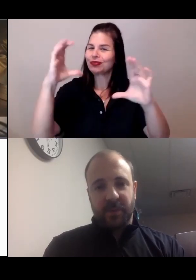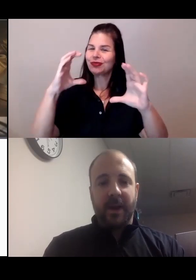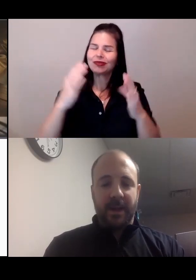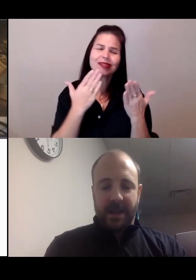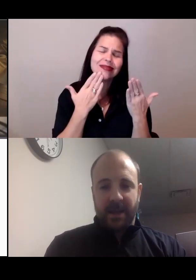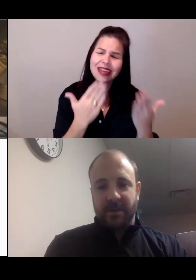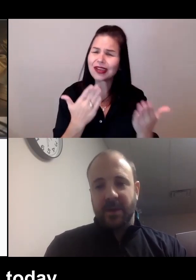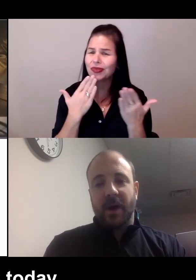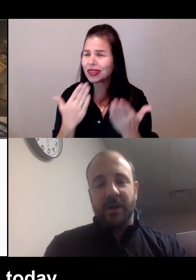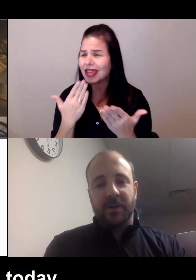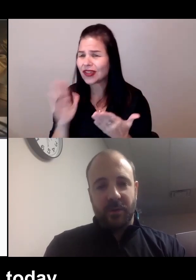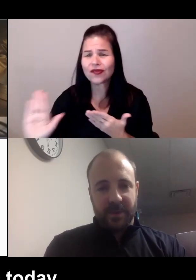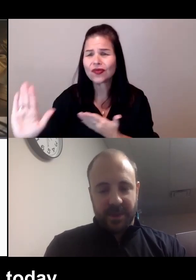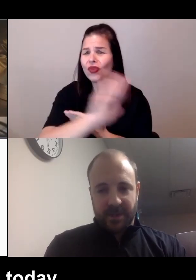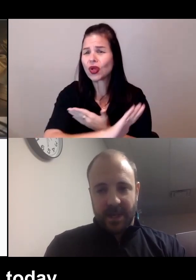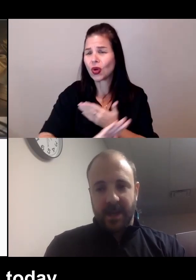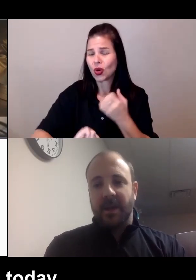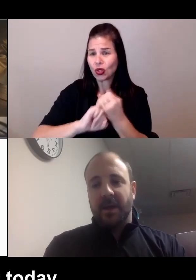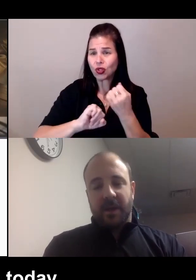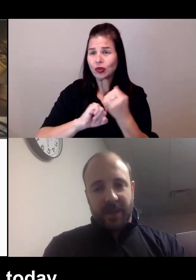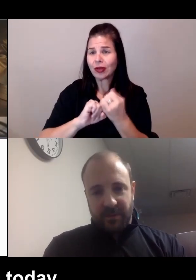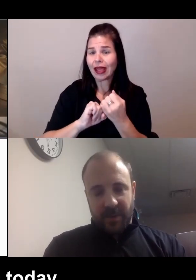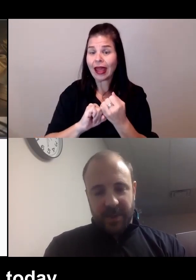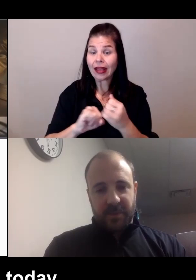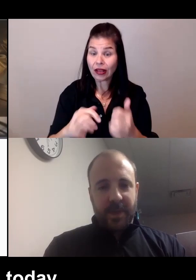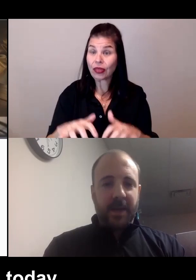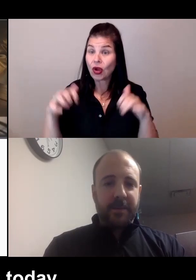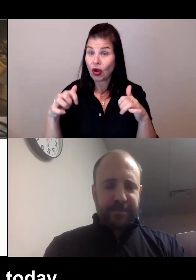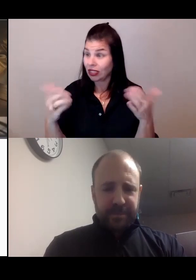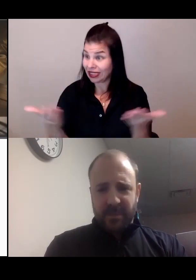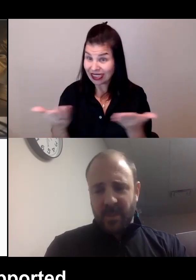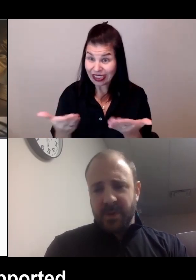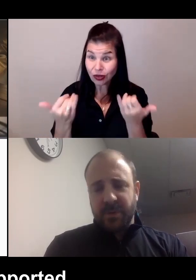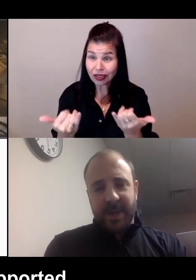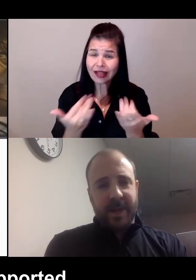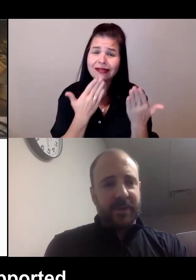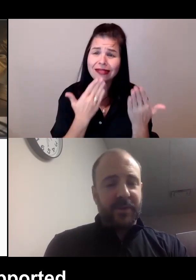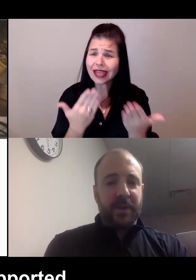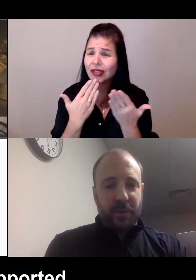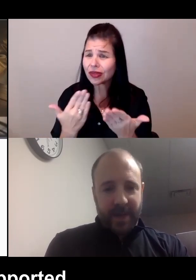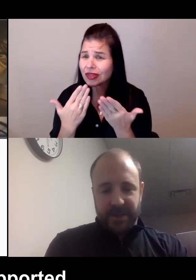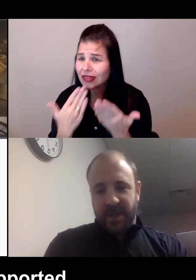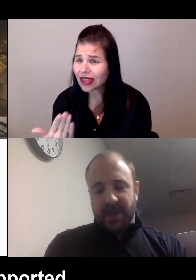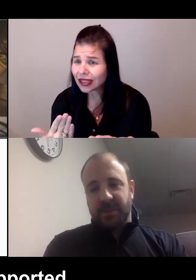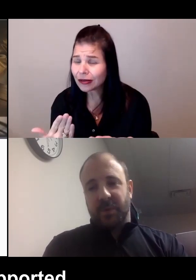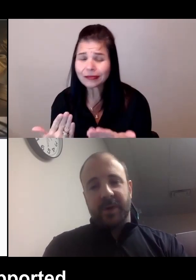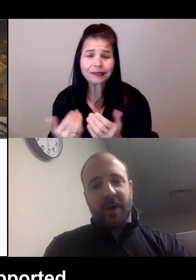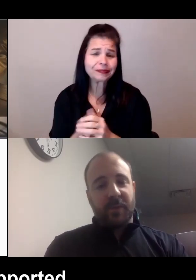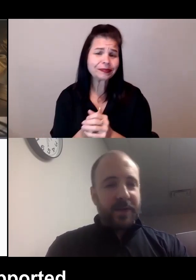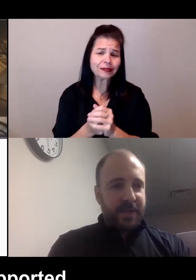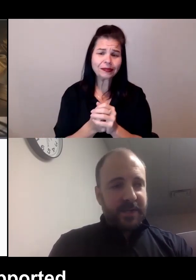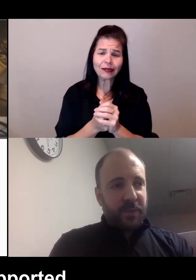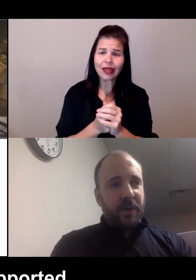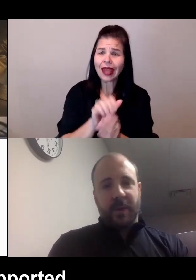your support. And again, to the audience who is here today, thank you very much for being here. To Beth Anstedt, who has supported